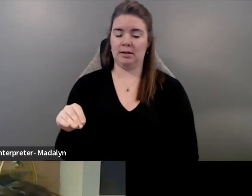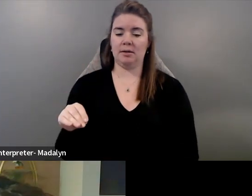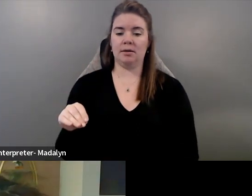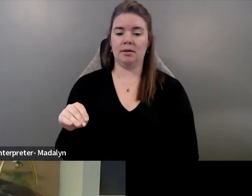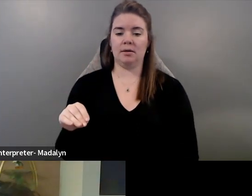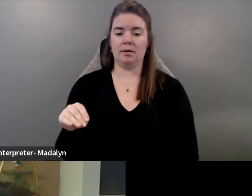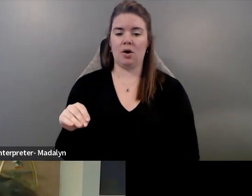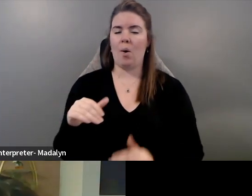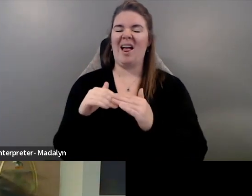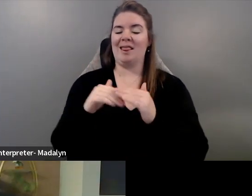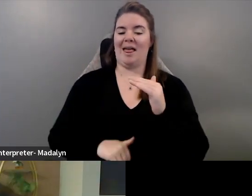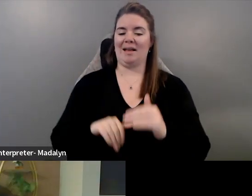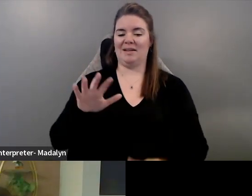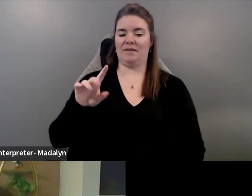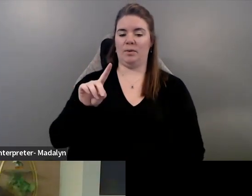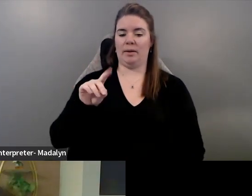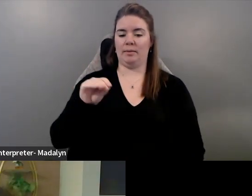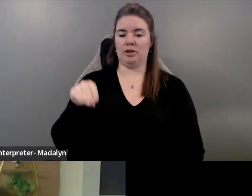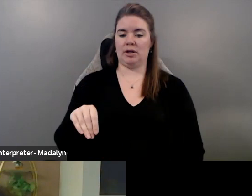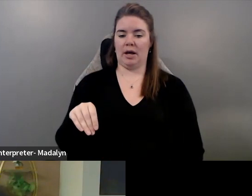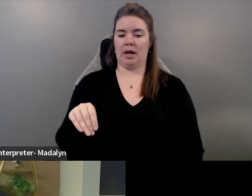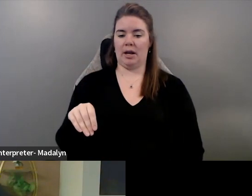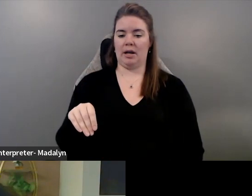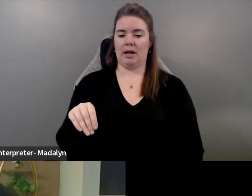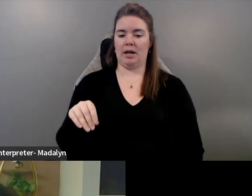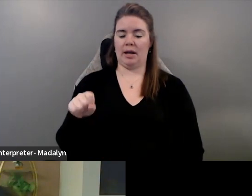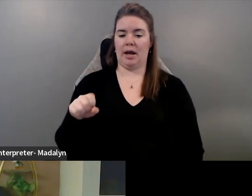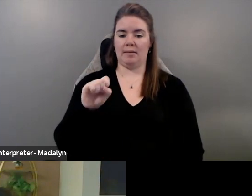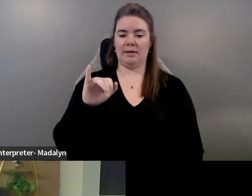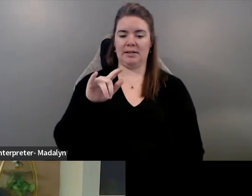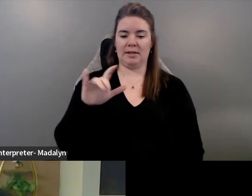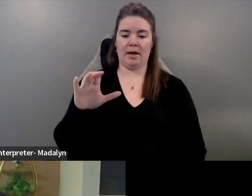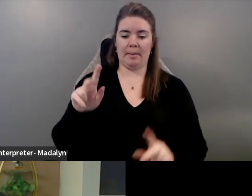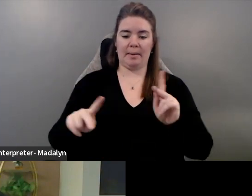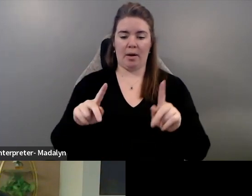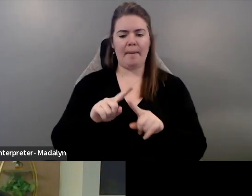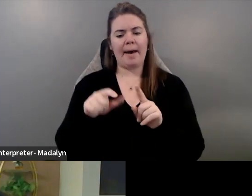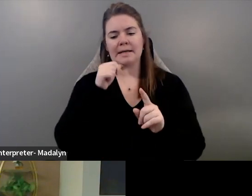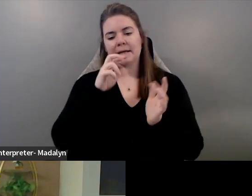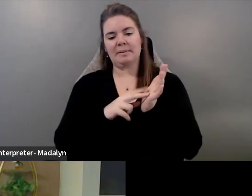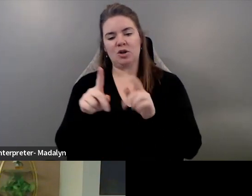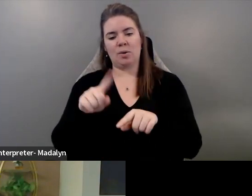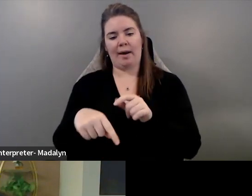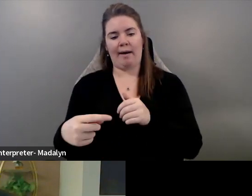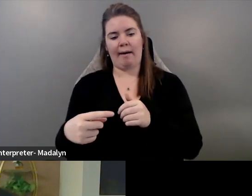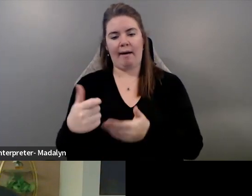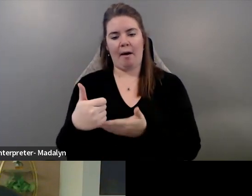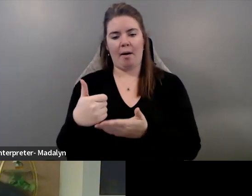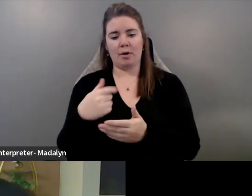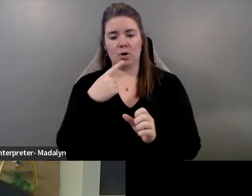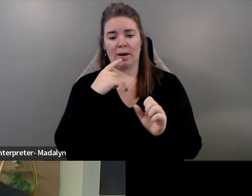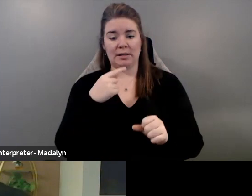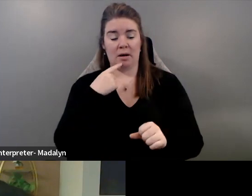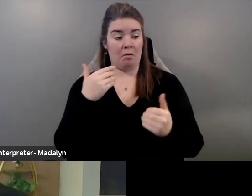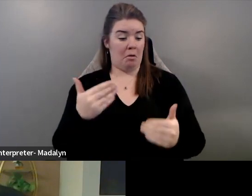or less than 51% of the board could be SILC people, but that doesn't mean you can't help out. That doesn't mean you can't say, hey, I want to hop onto this committee. That sounds